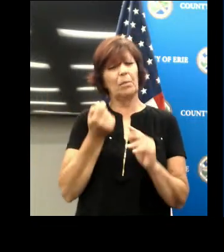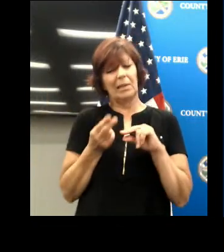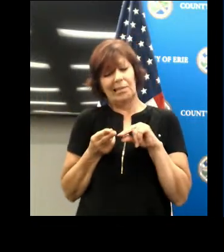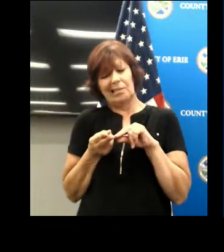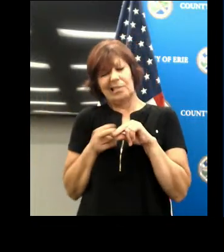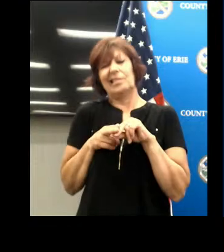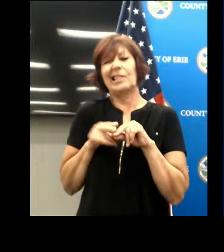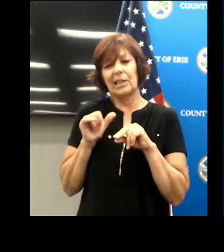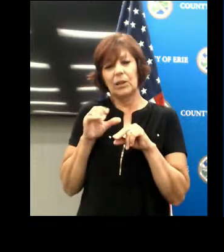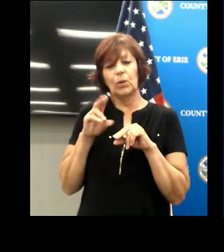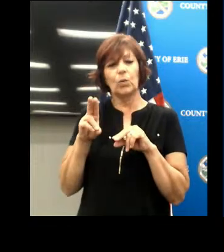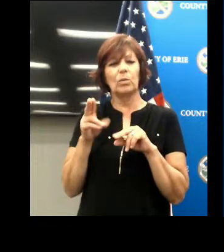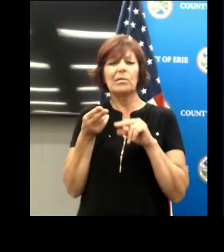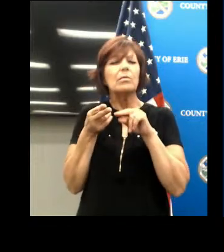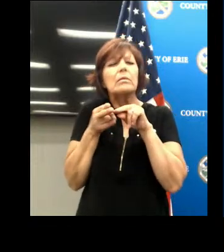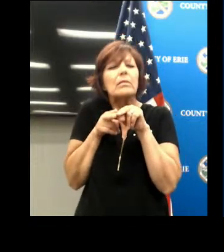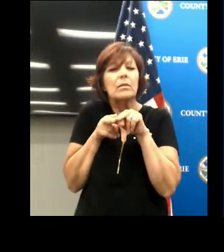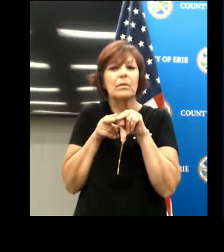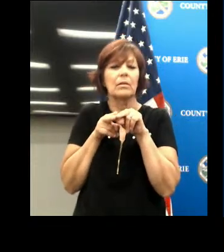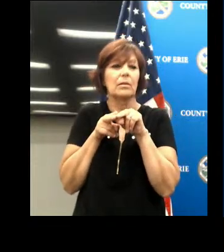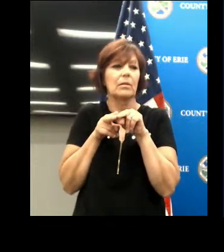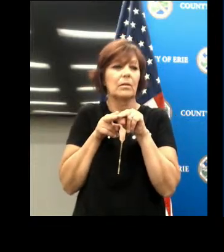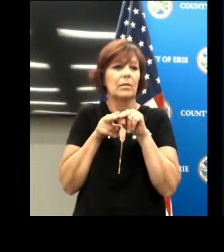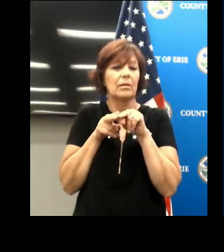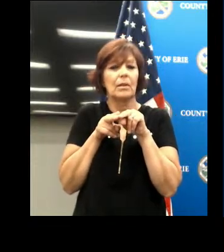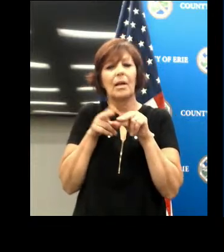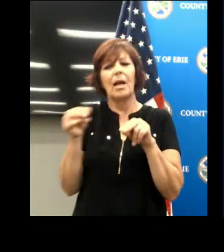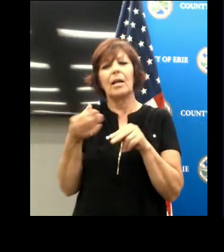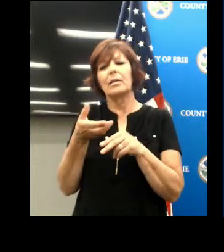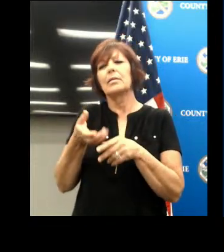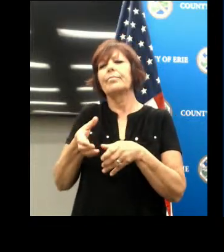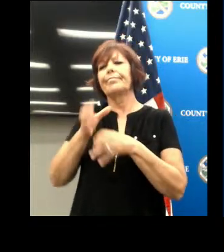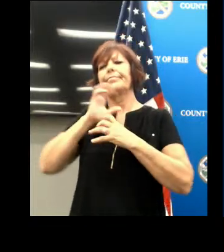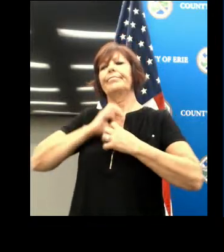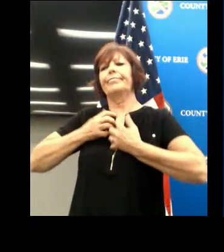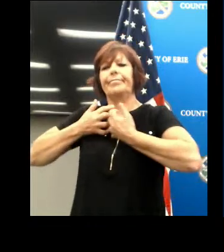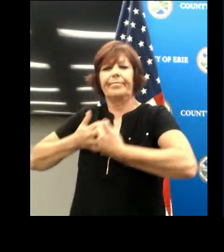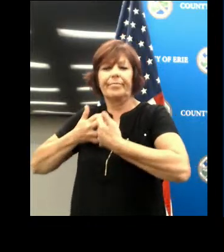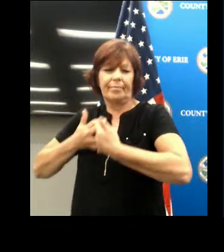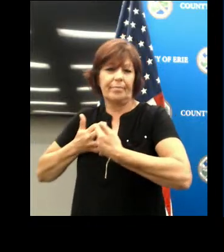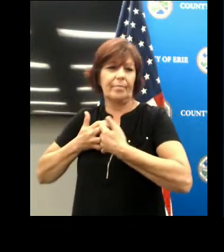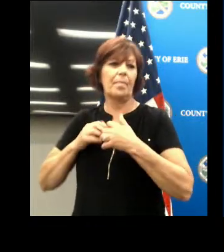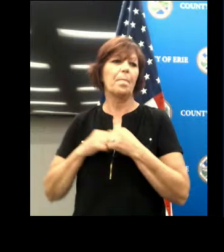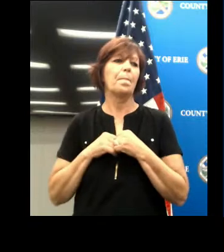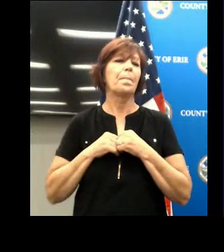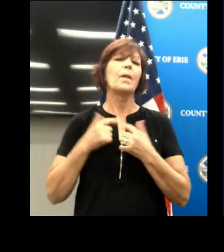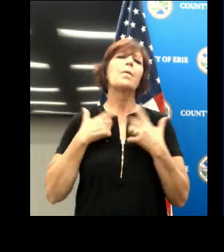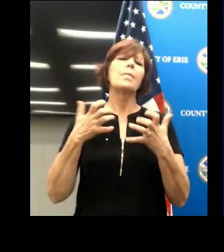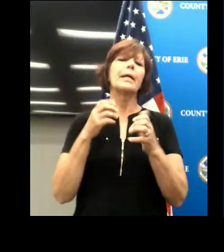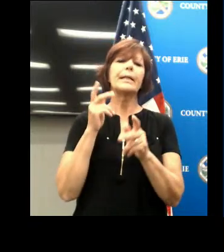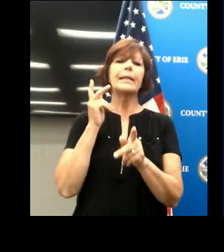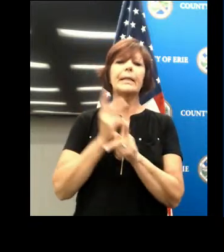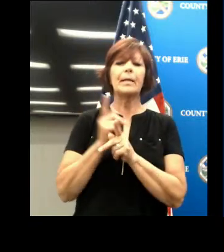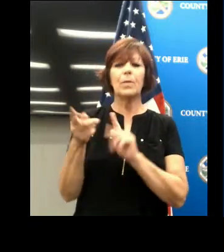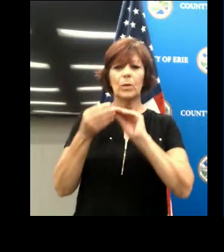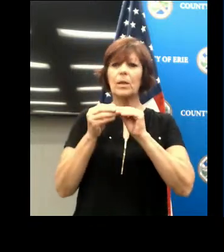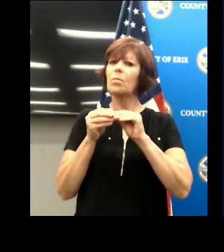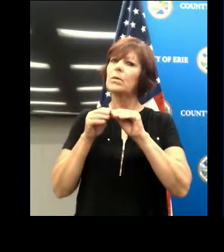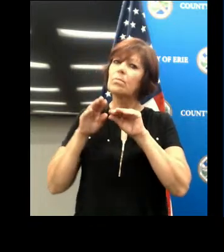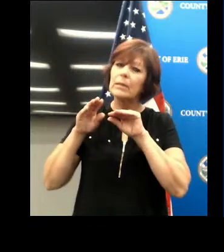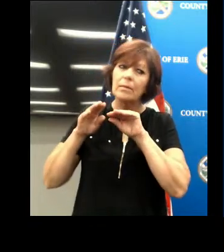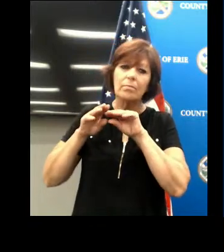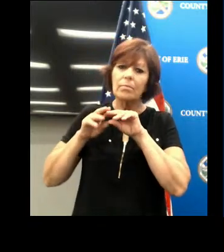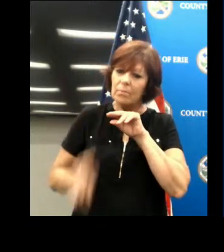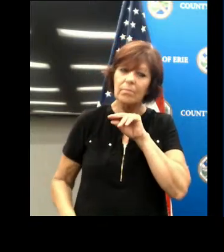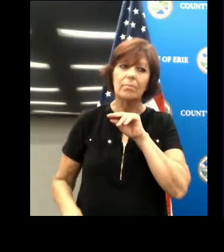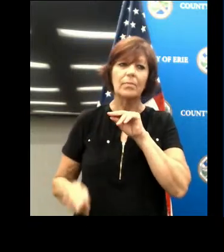on ICUs, admissions, as well as airway assists over the last few days. And we want to keep those hospitalization numbers low, and the best